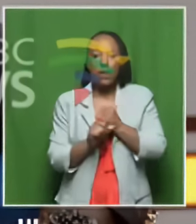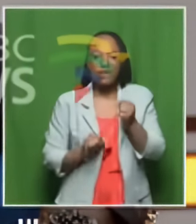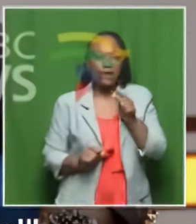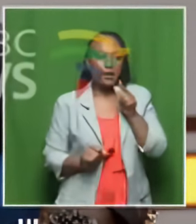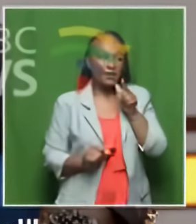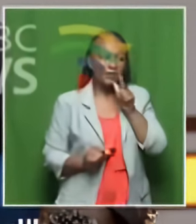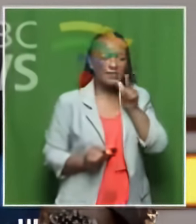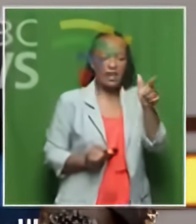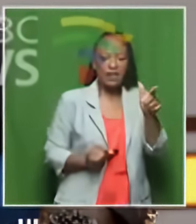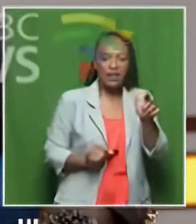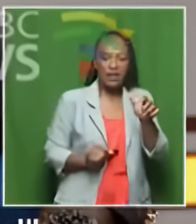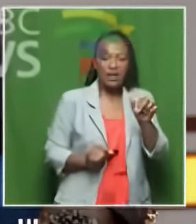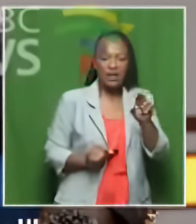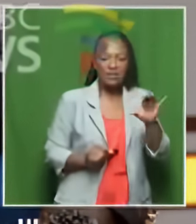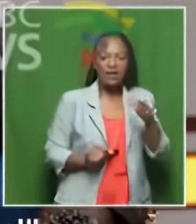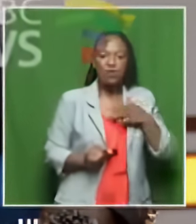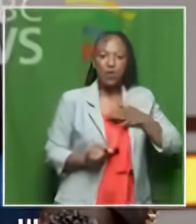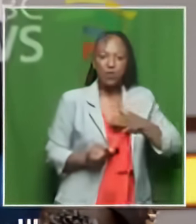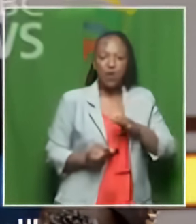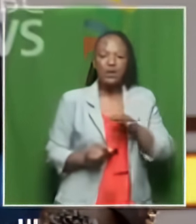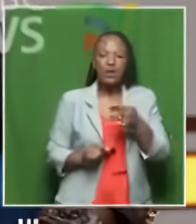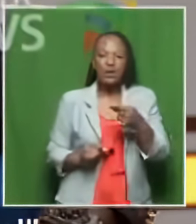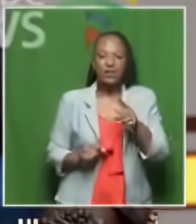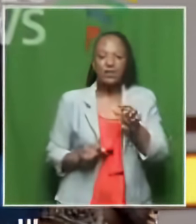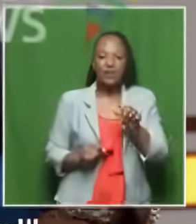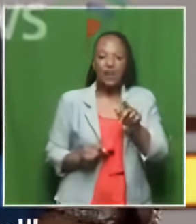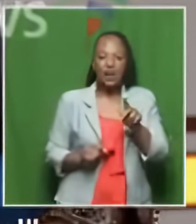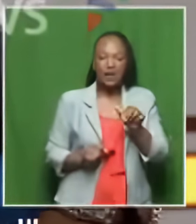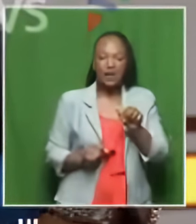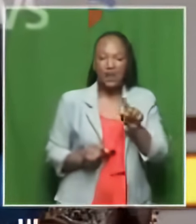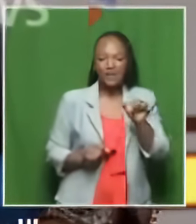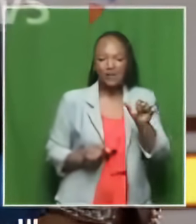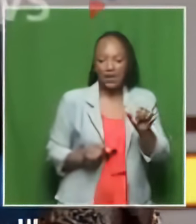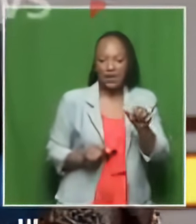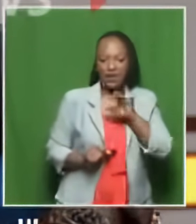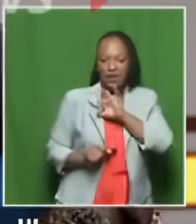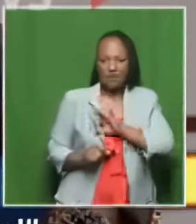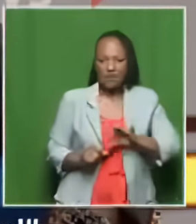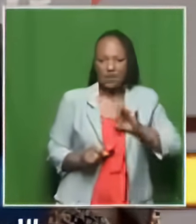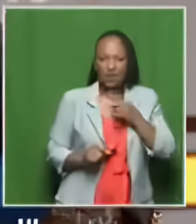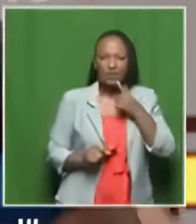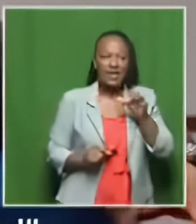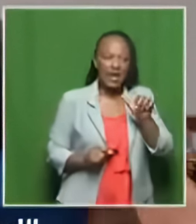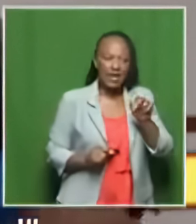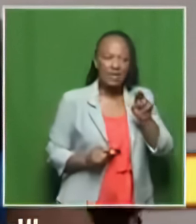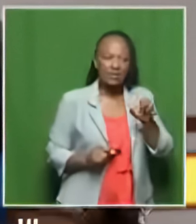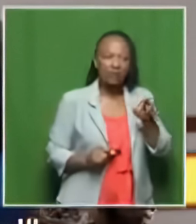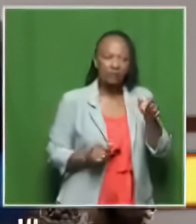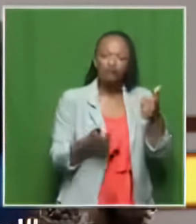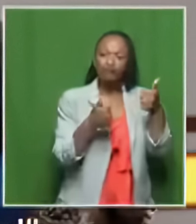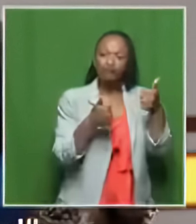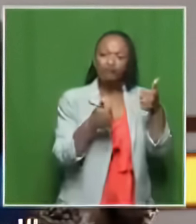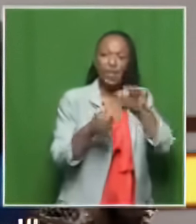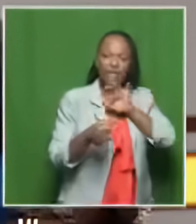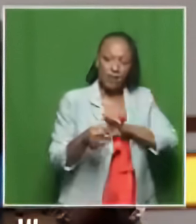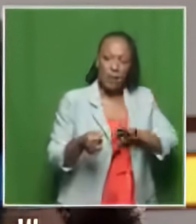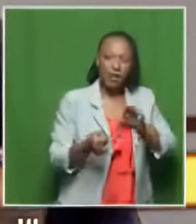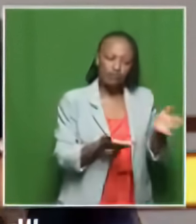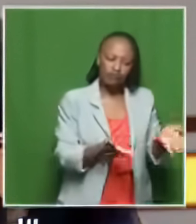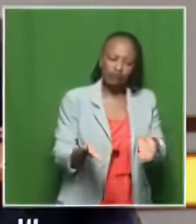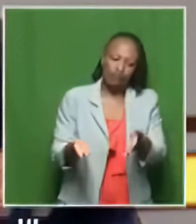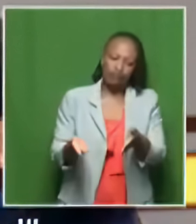the ANC, we want Tlhakaza as a mayor. We just said we agree the ANC must take mayorship without attaching names.